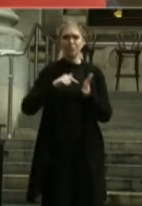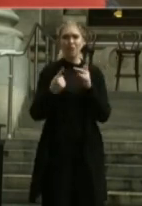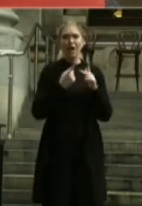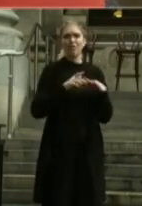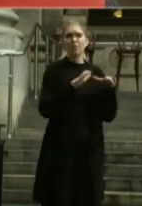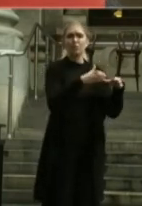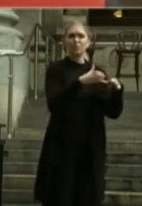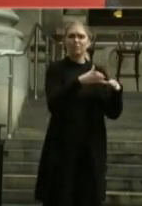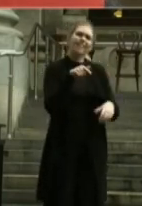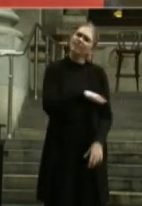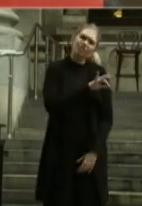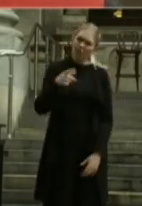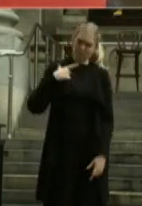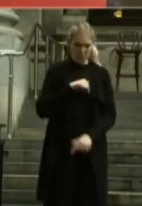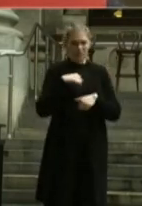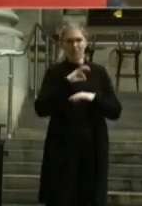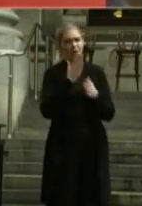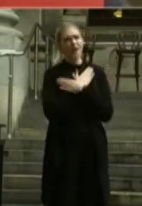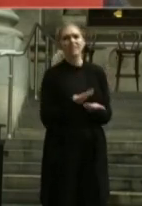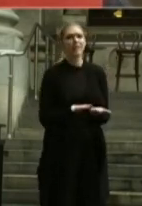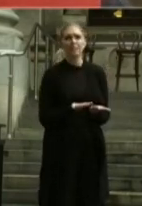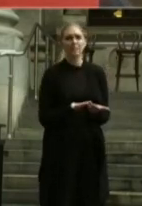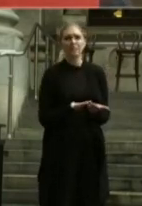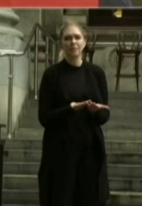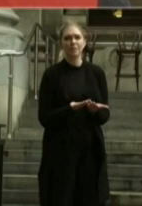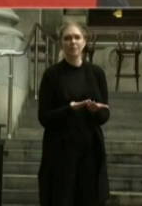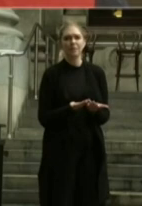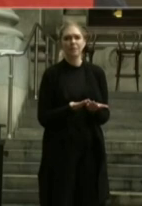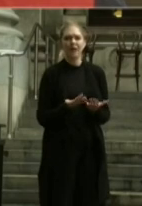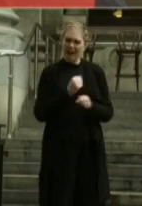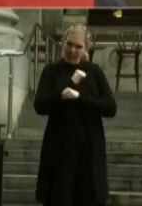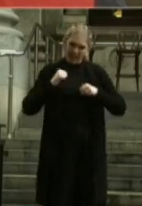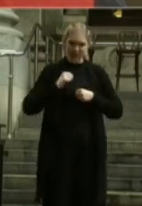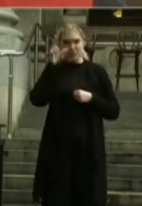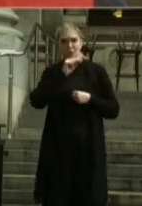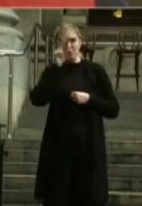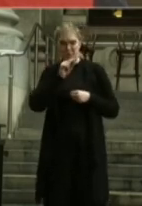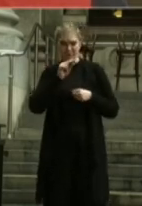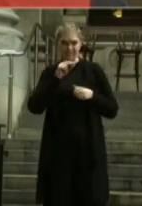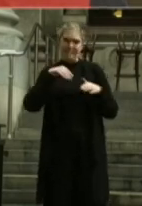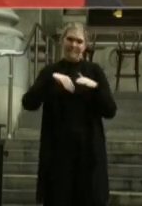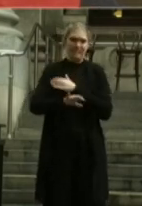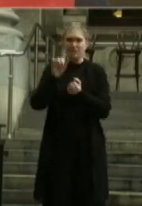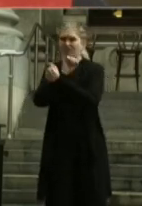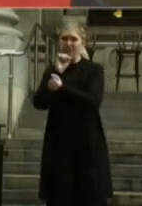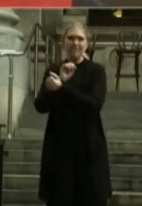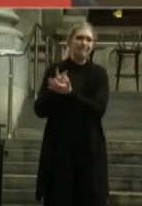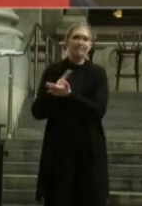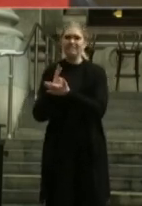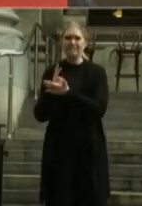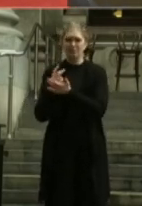cannot be because we have no love for them. And our youth languish in detention in obscene